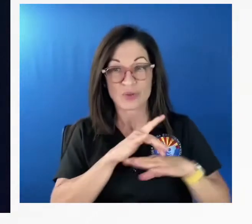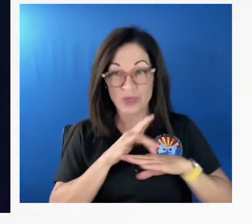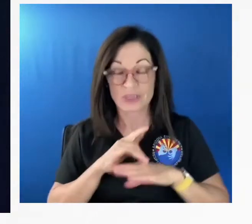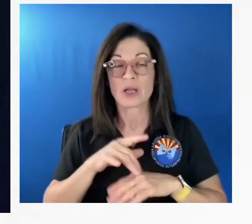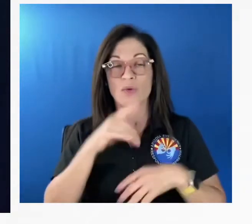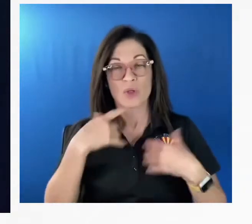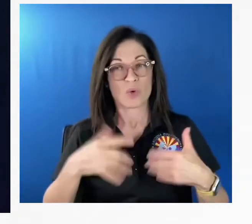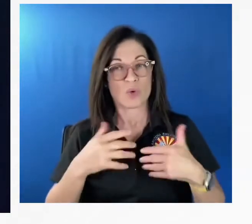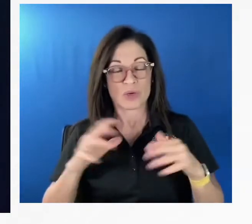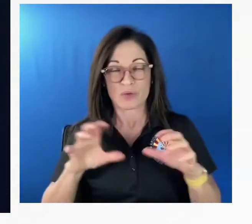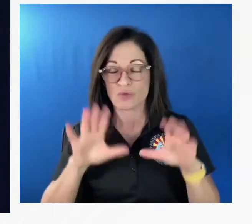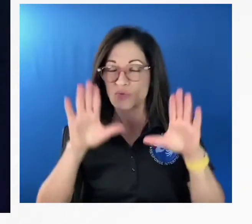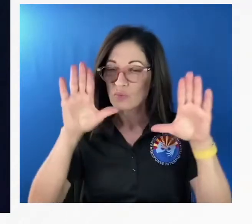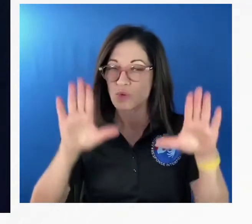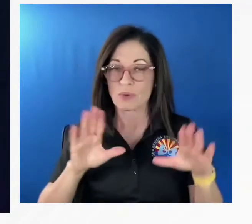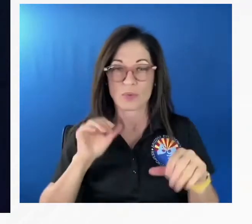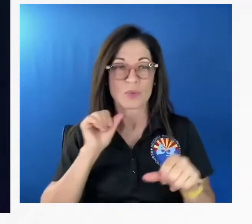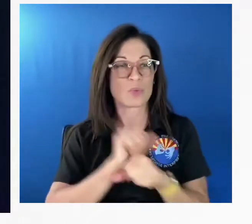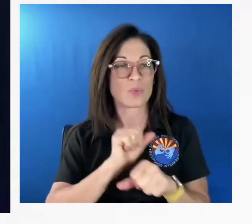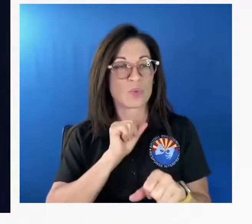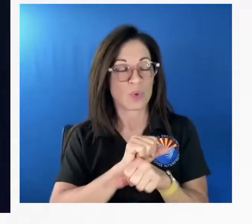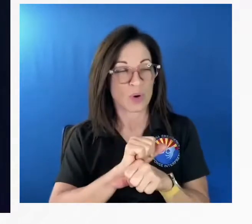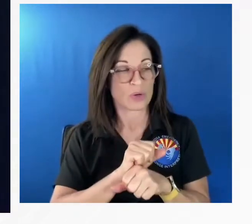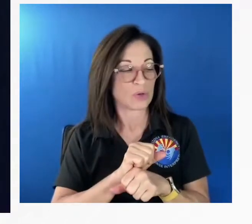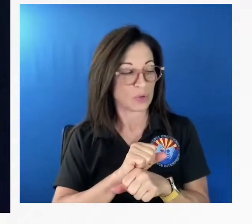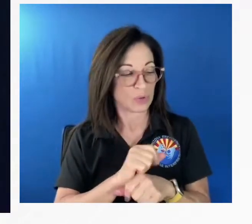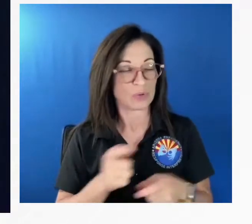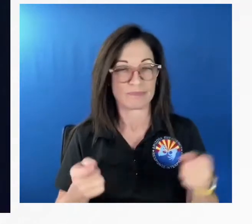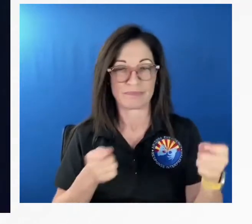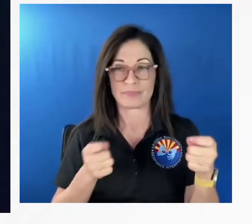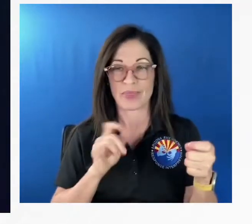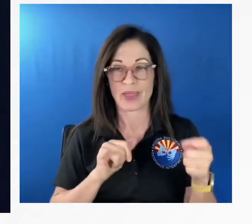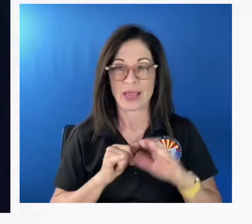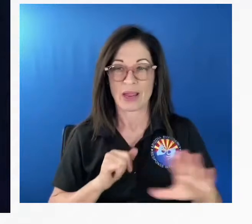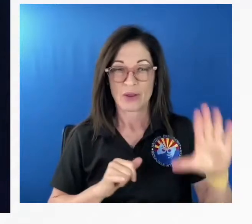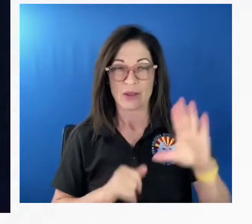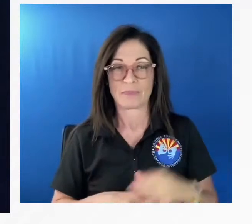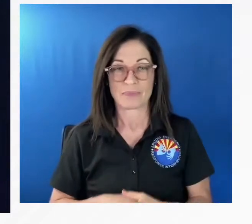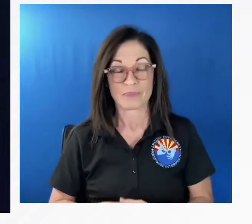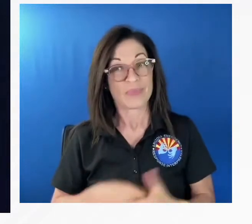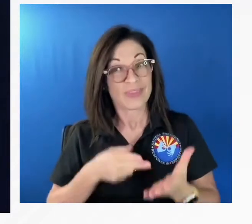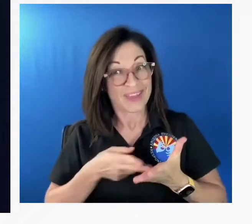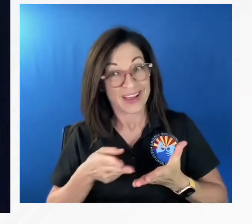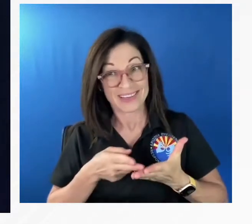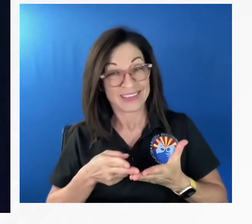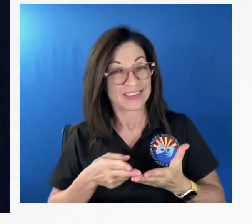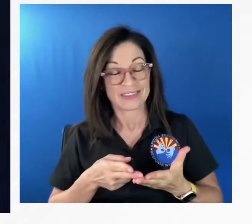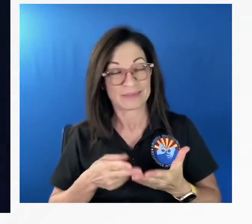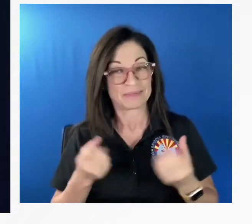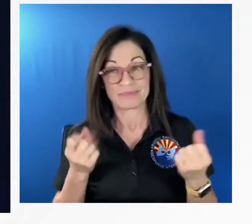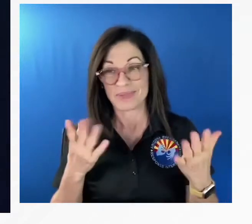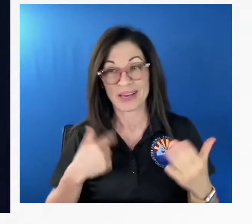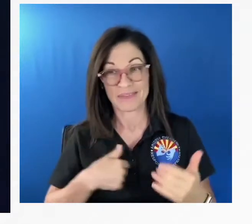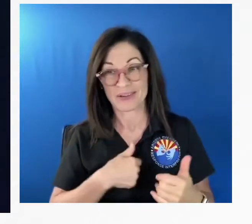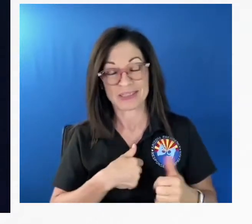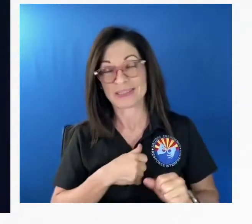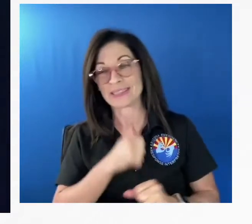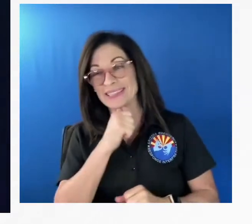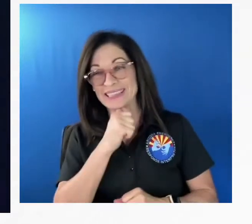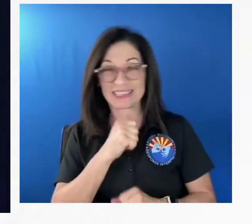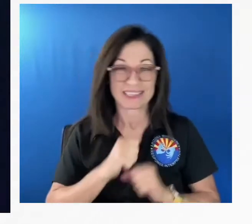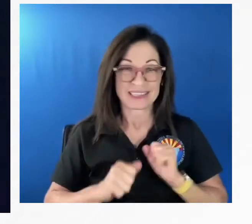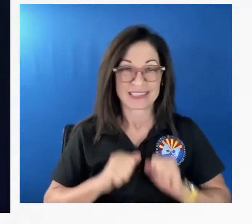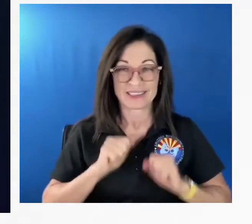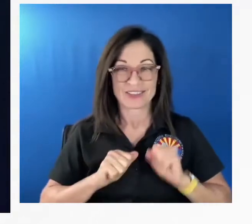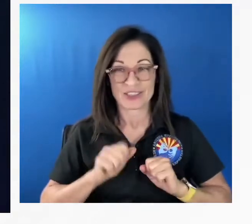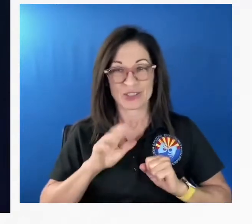some tremendous work. And be honest with you, many of us didn't have a lot of, optimism that